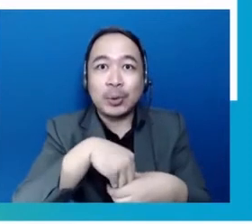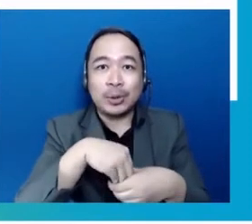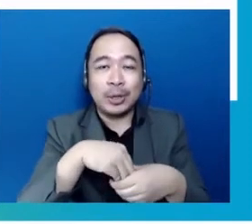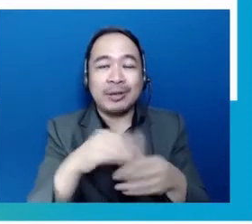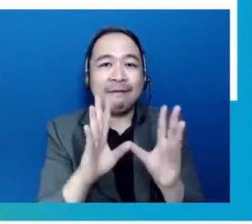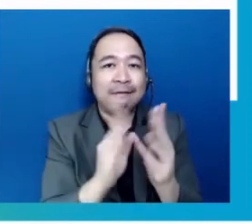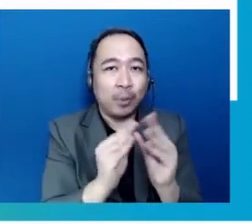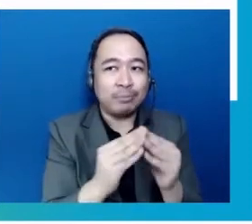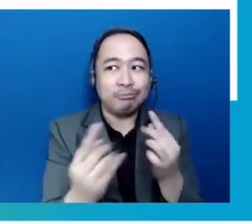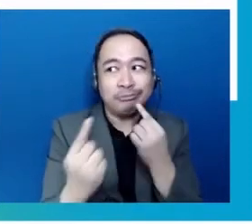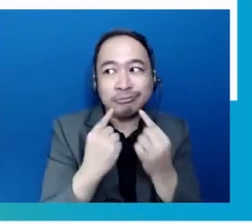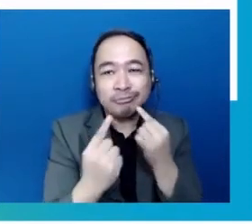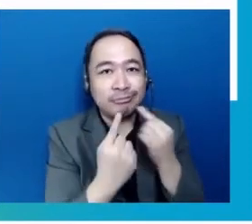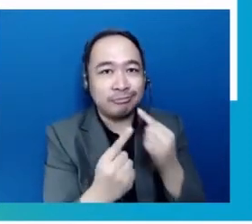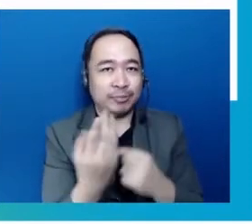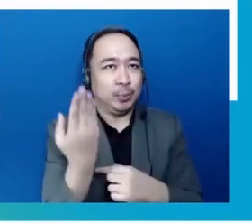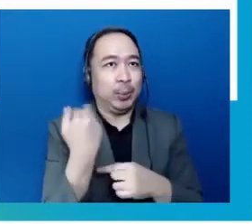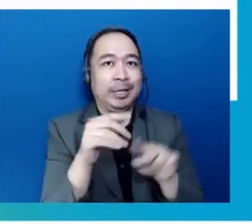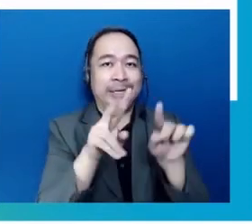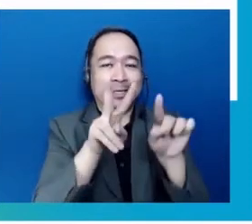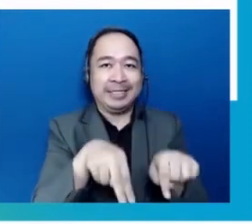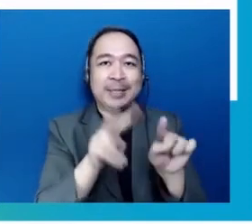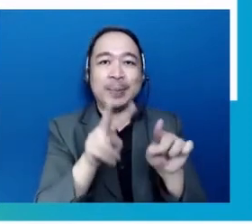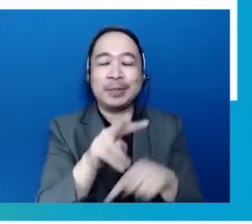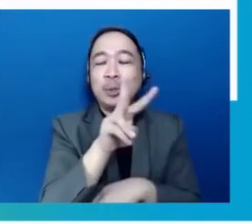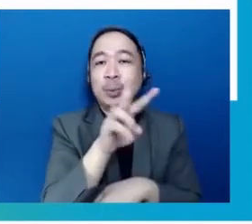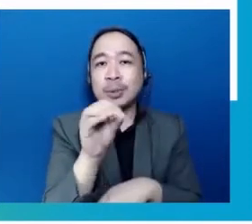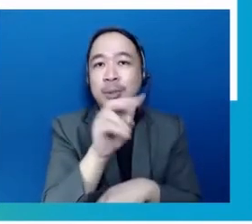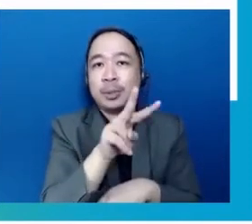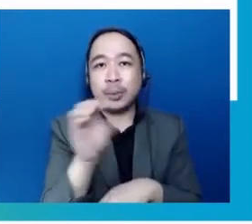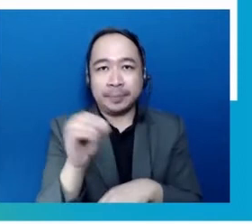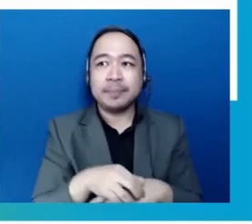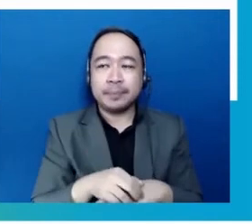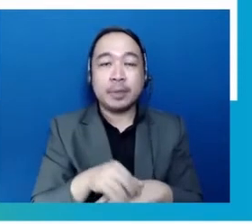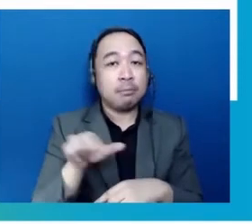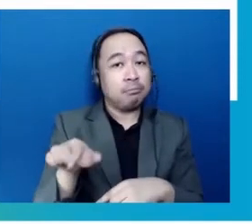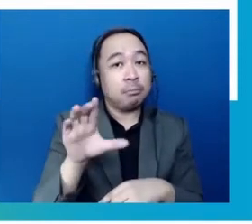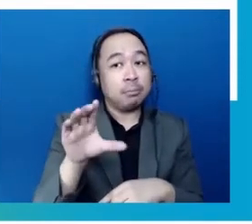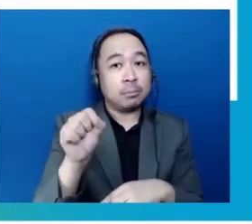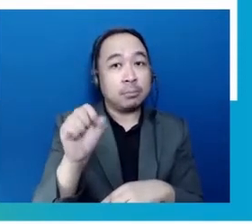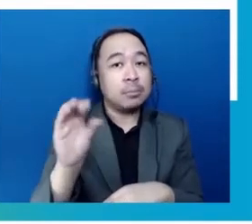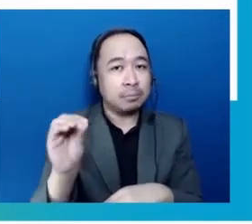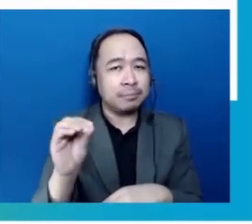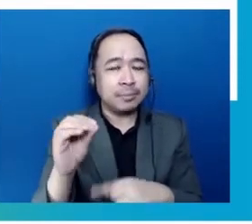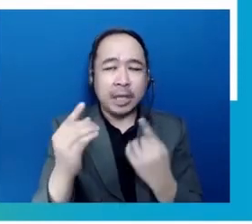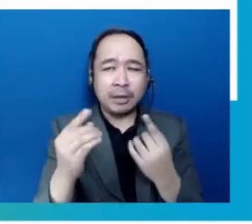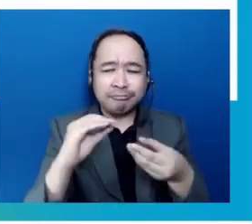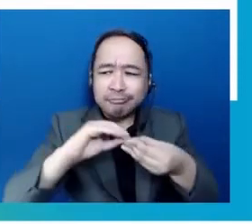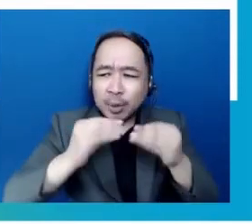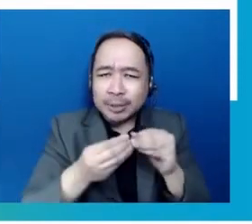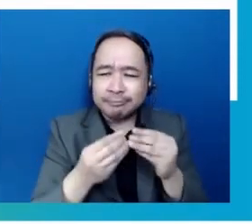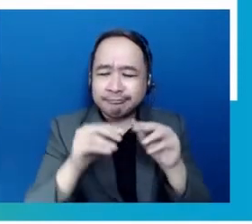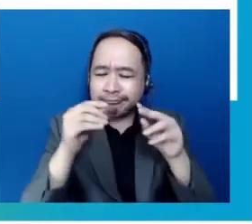a dialogue in December 2020. We understand CSO's main concern is how these efforts are being reflected in